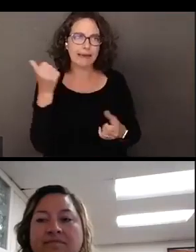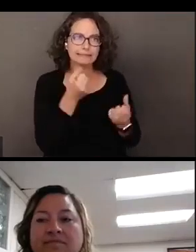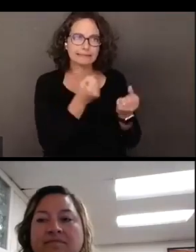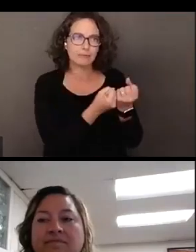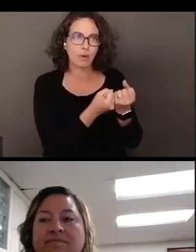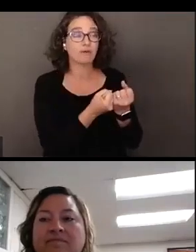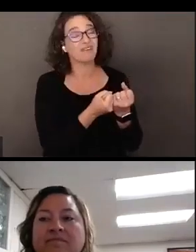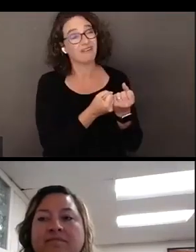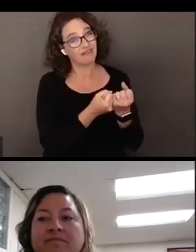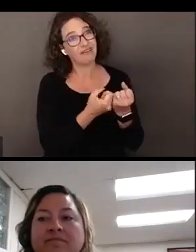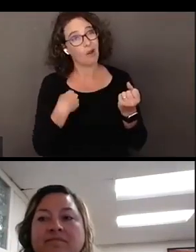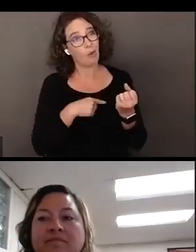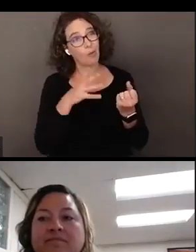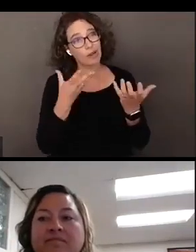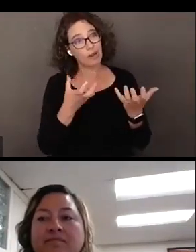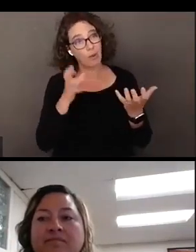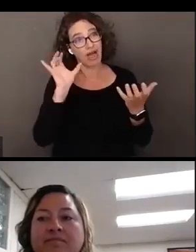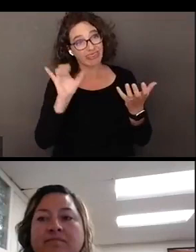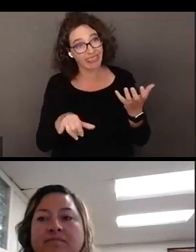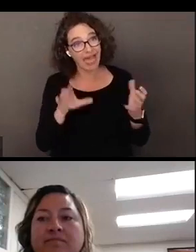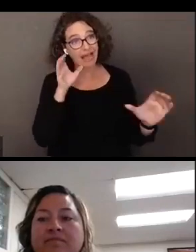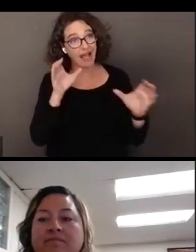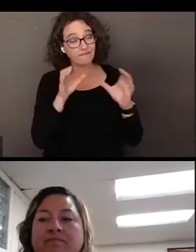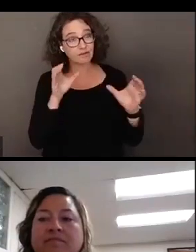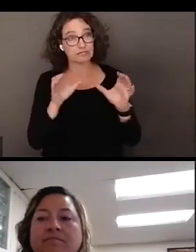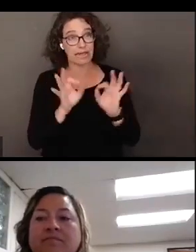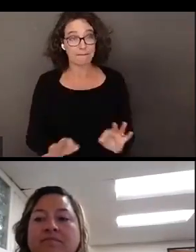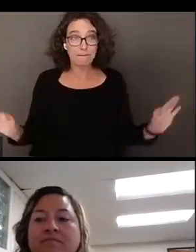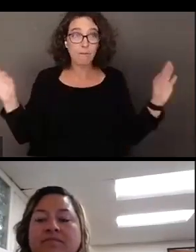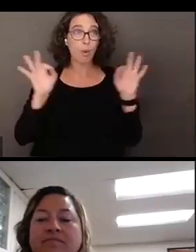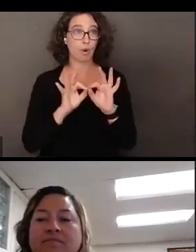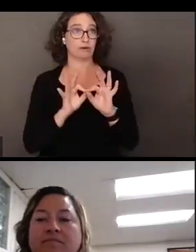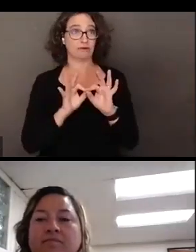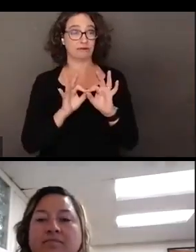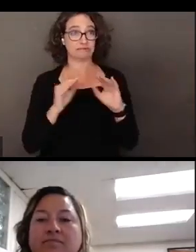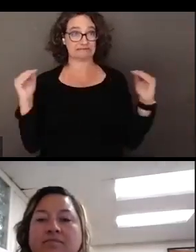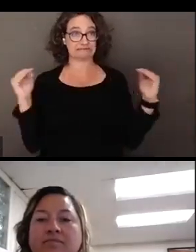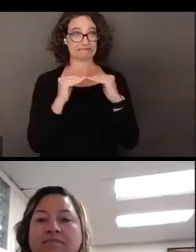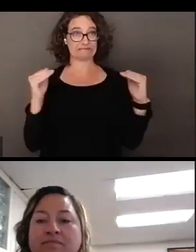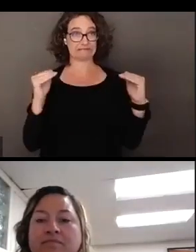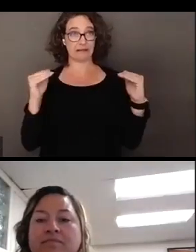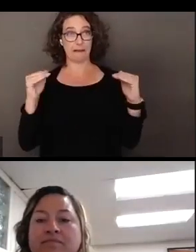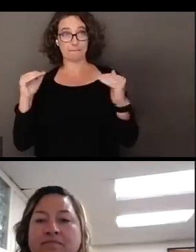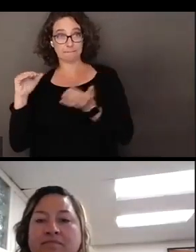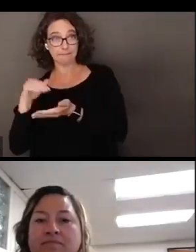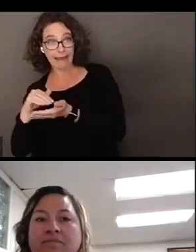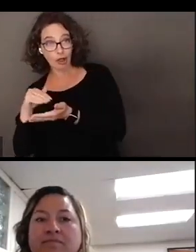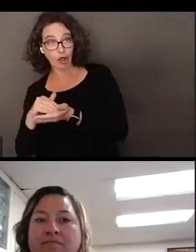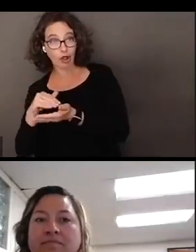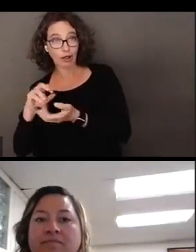that conversation as vitally important for medical issues as we do for our mental well-being as well.